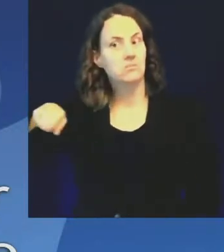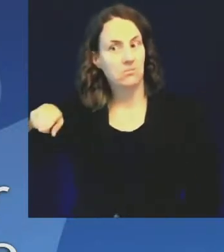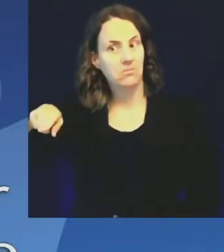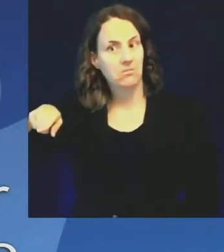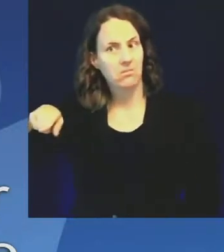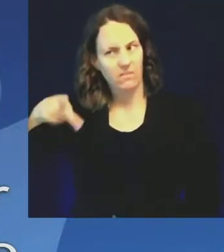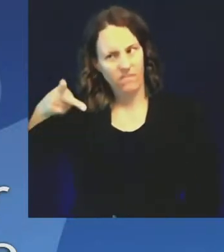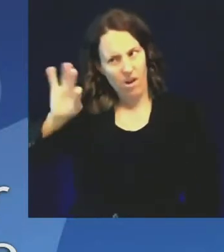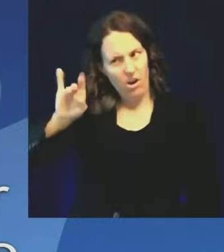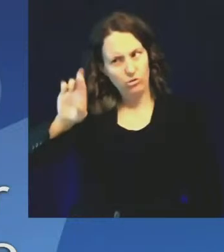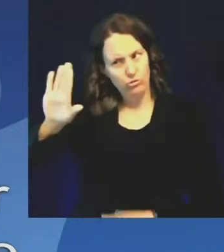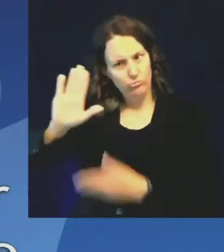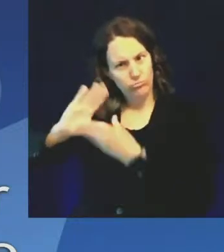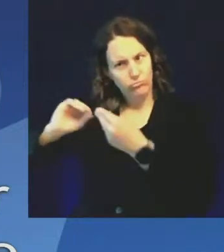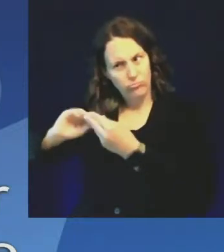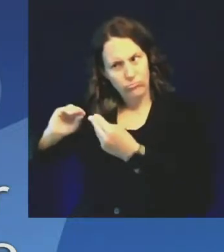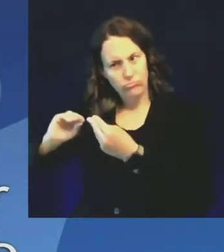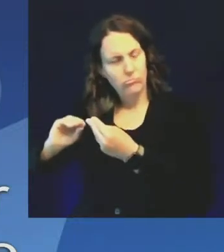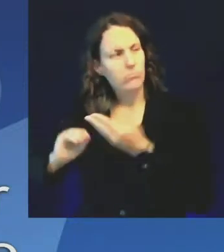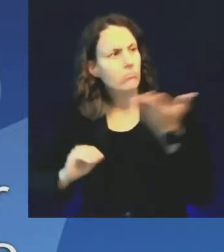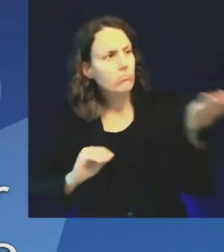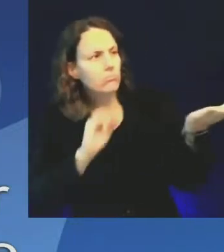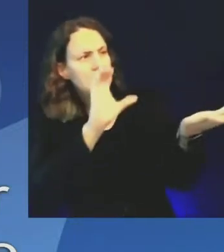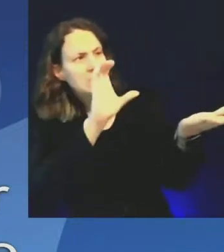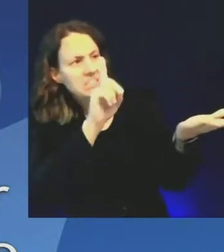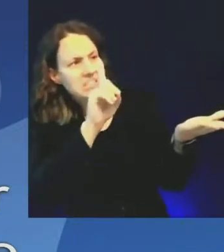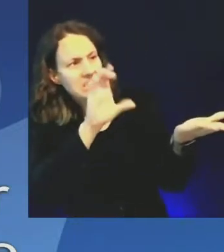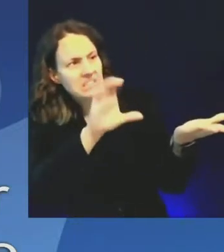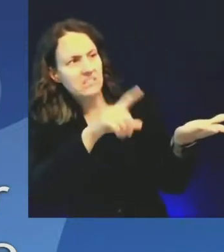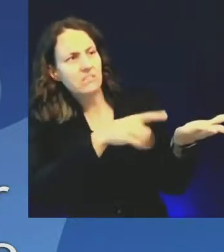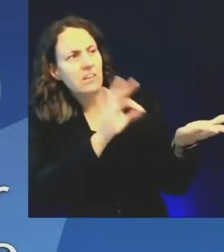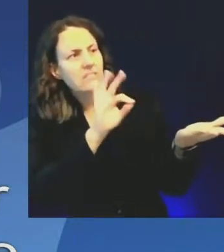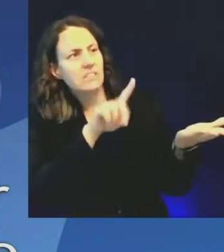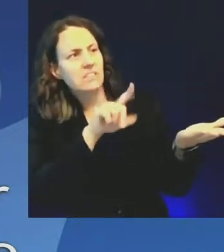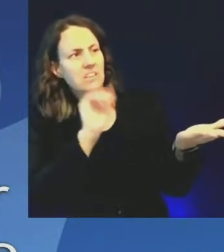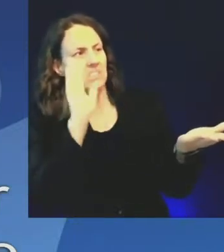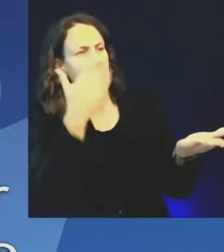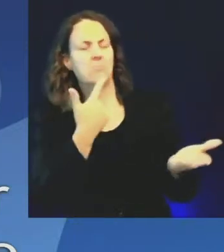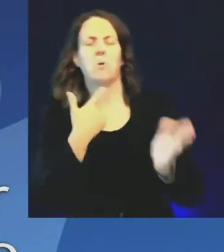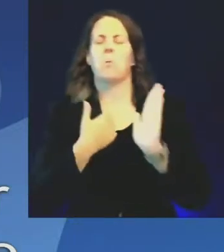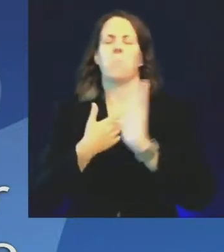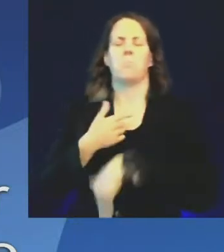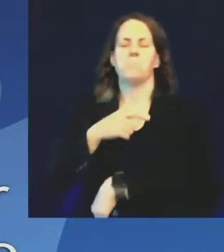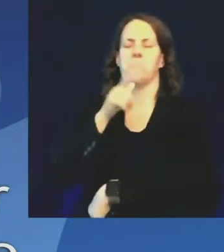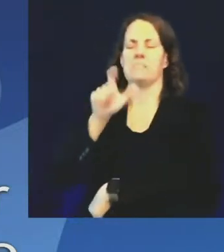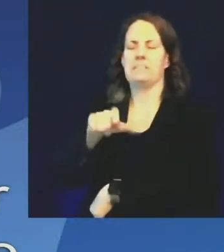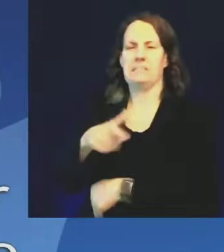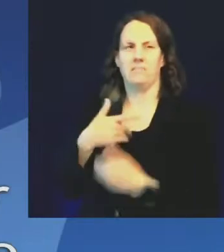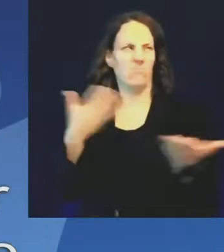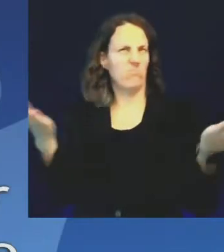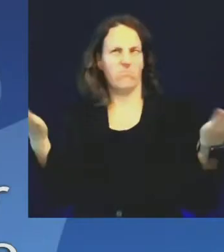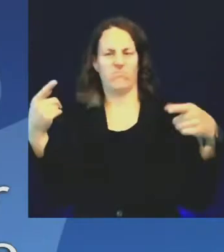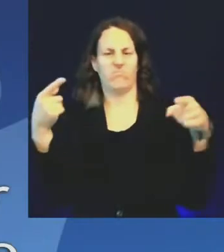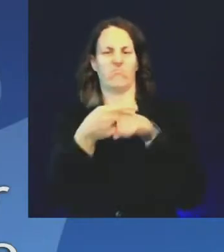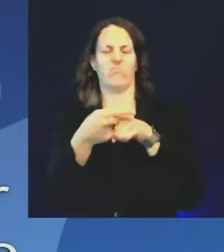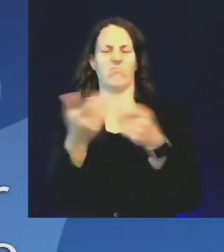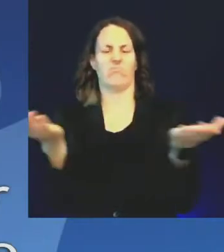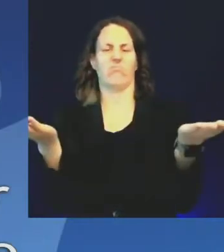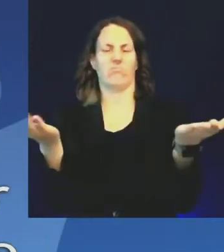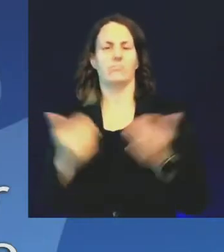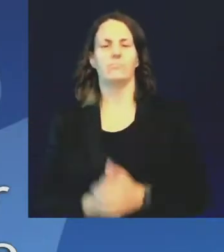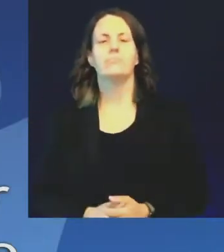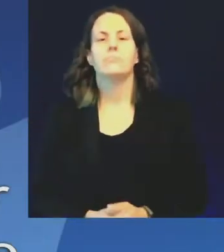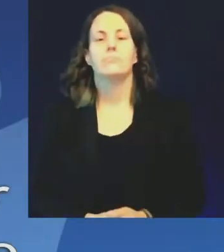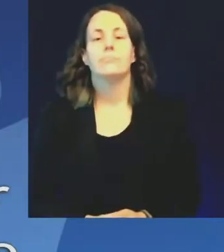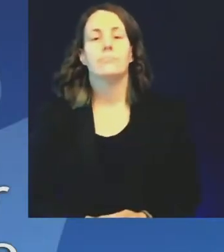Dr. Westergaard, do you want to begin on that? Yeah, interesting interesting conversation and